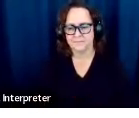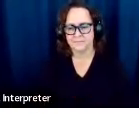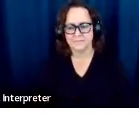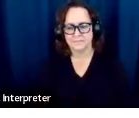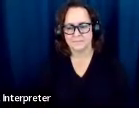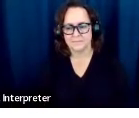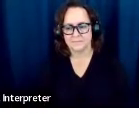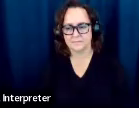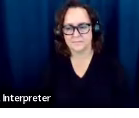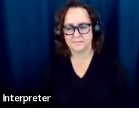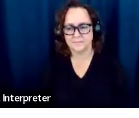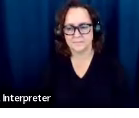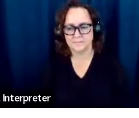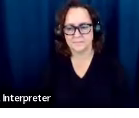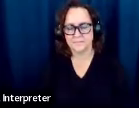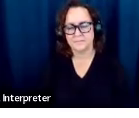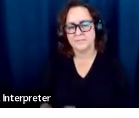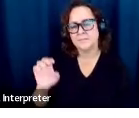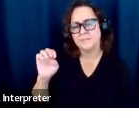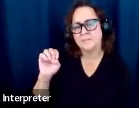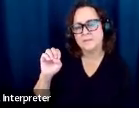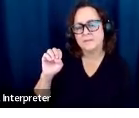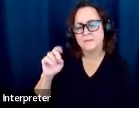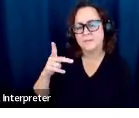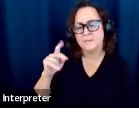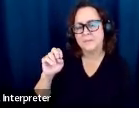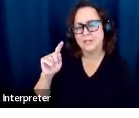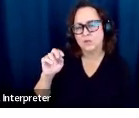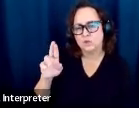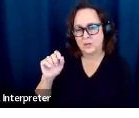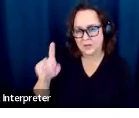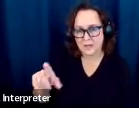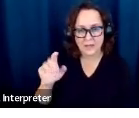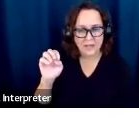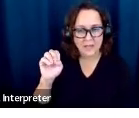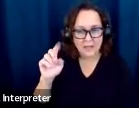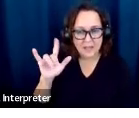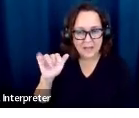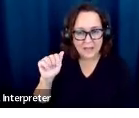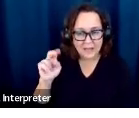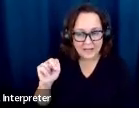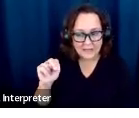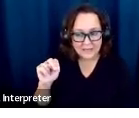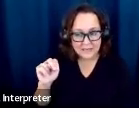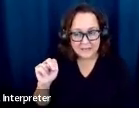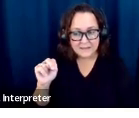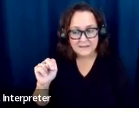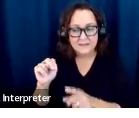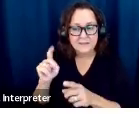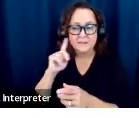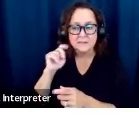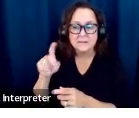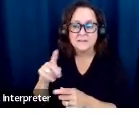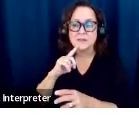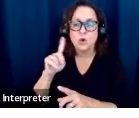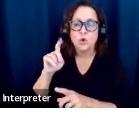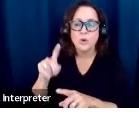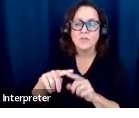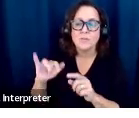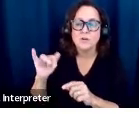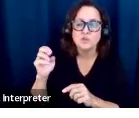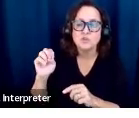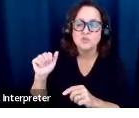Thank you, Michelle. Ellie, I'll start with you on this one, and this might be something Michelle wants to weigh in as well. We have a question from